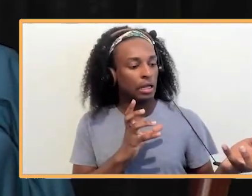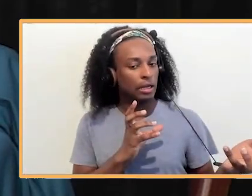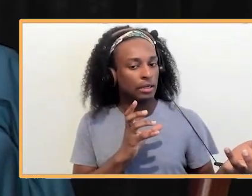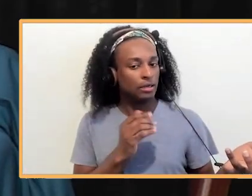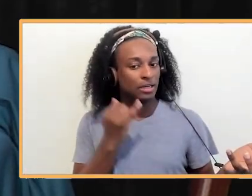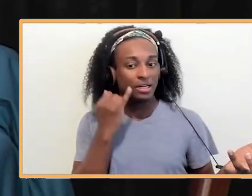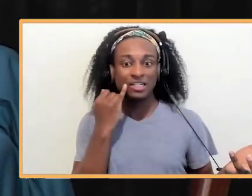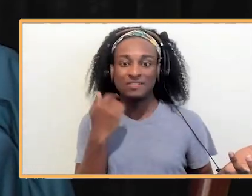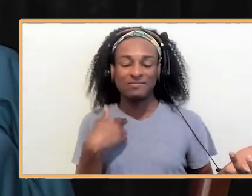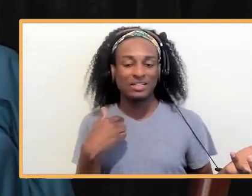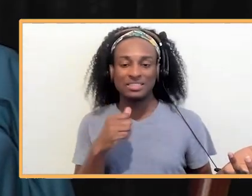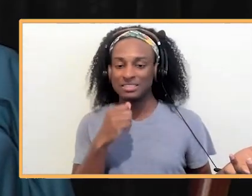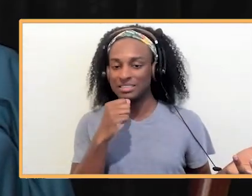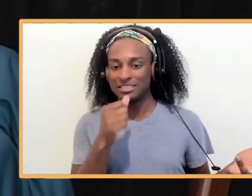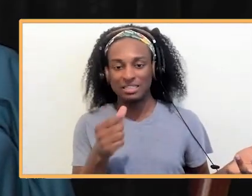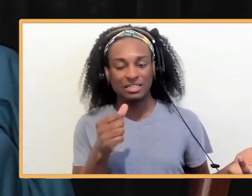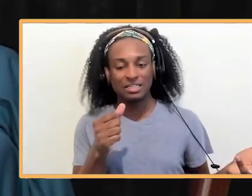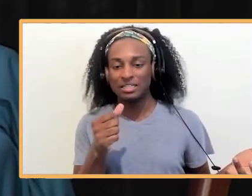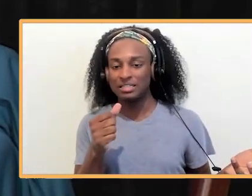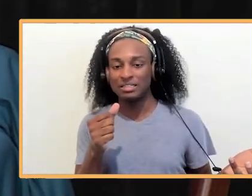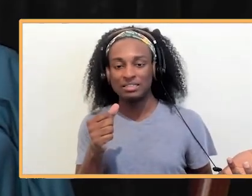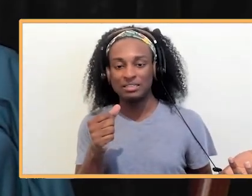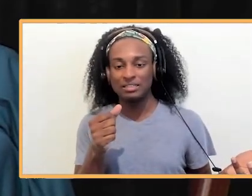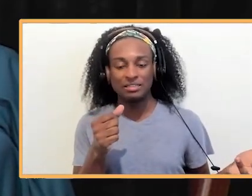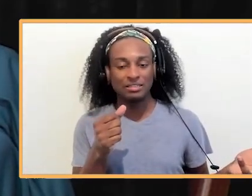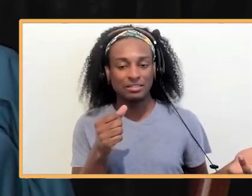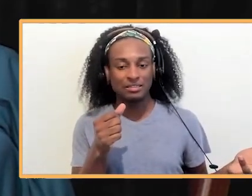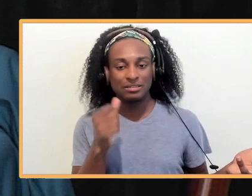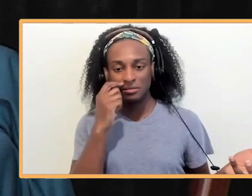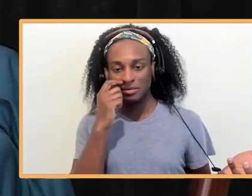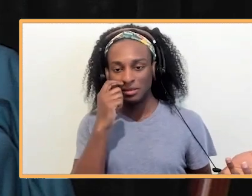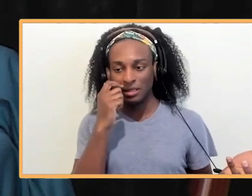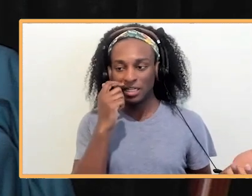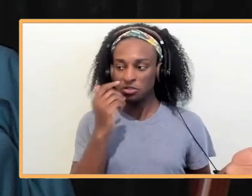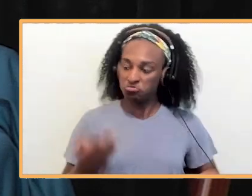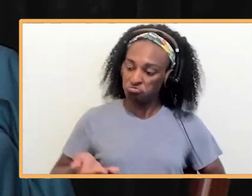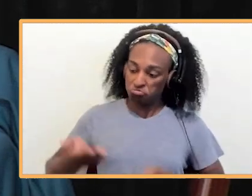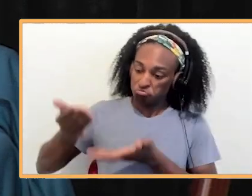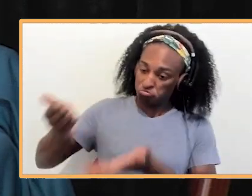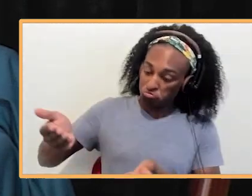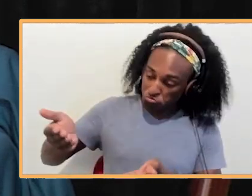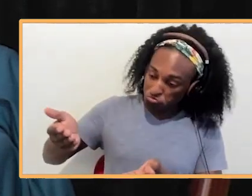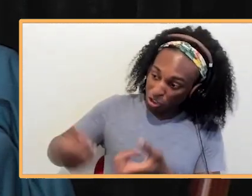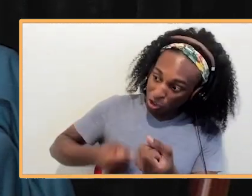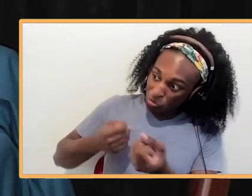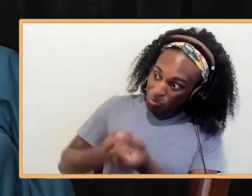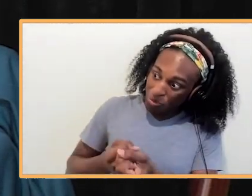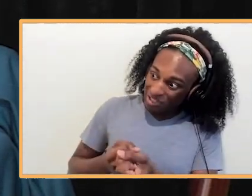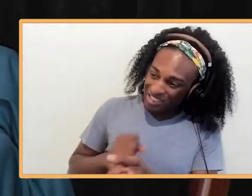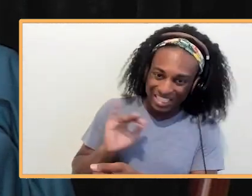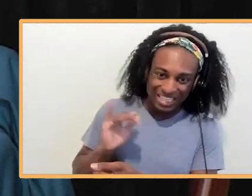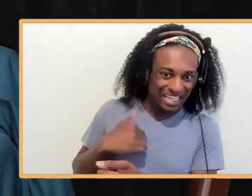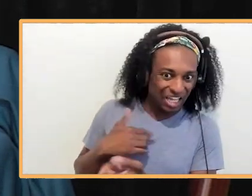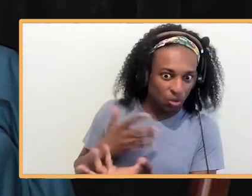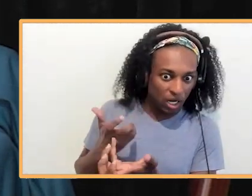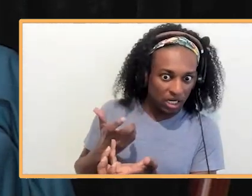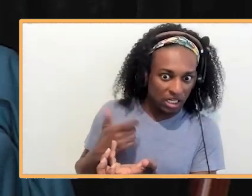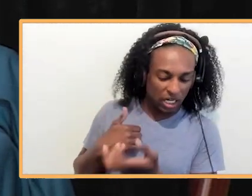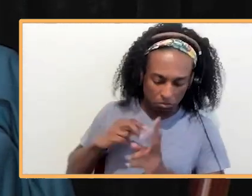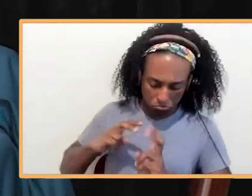to the relationship what I hoped to bring, is I'm checking my